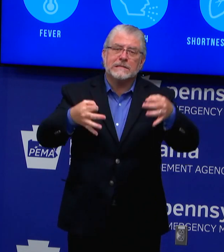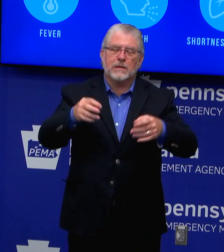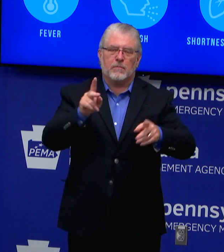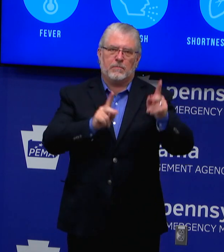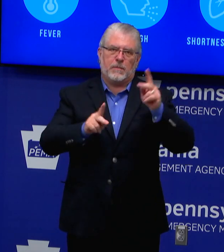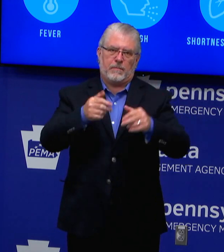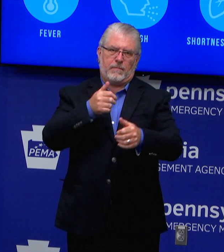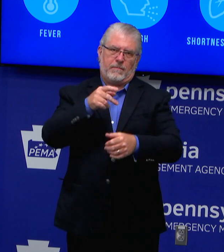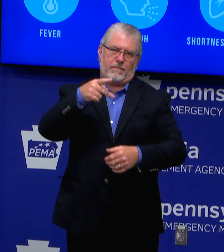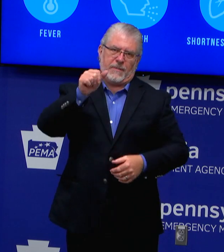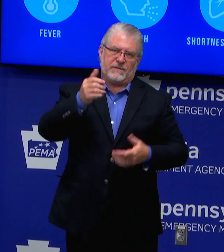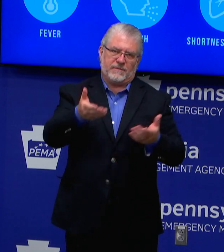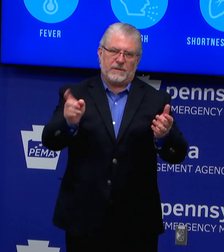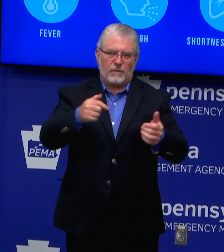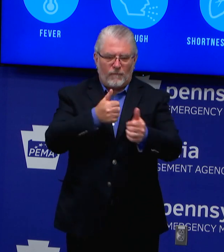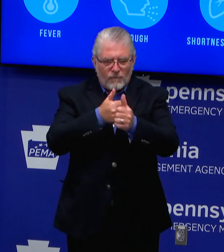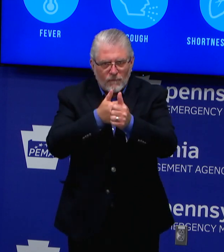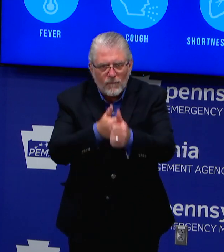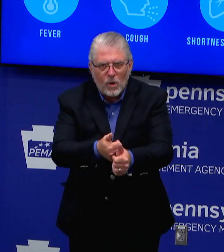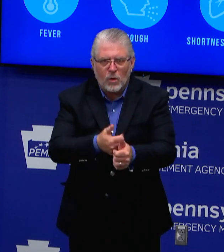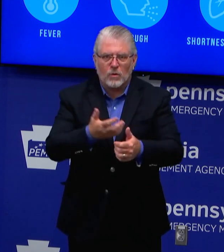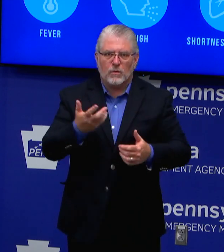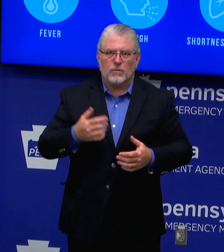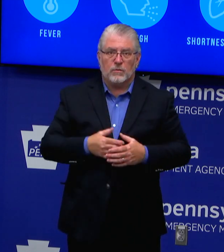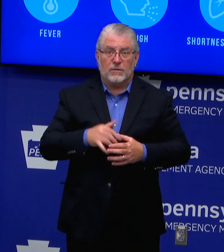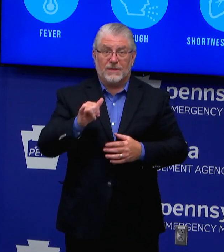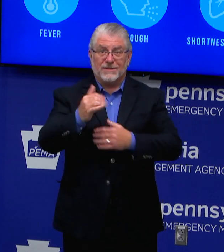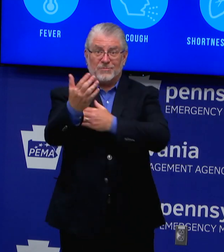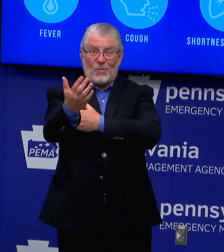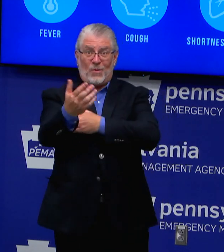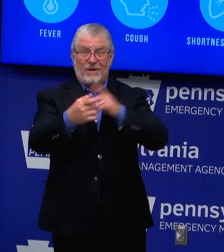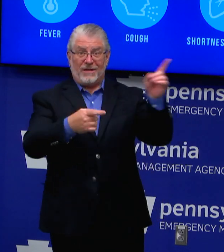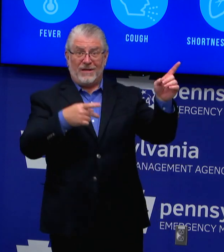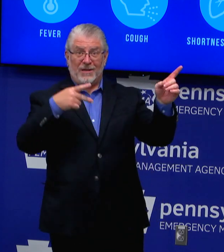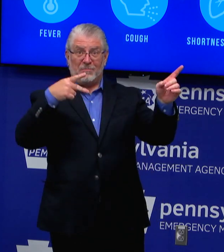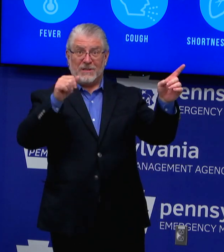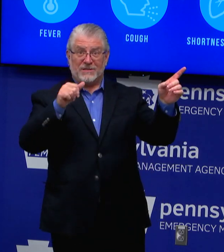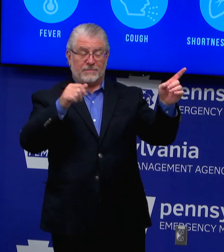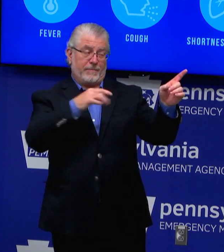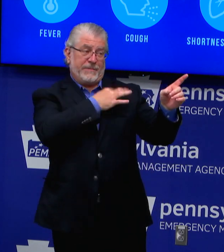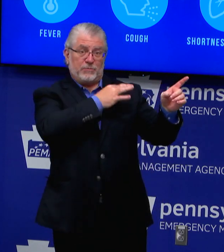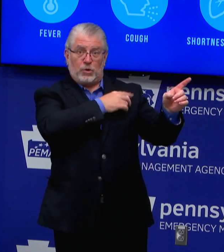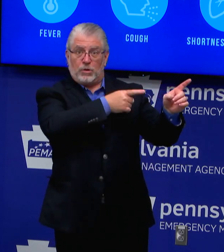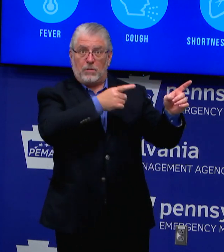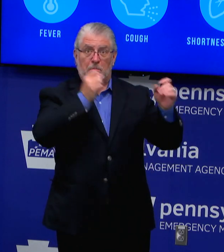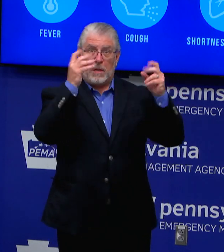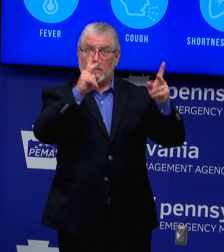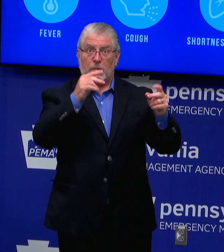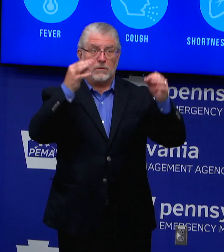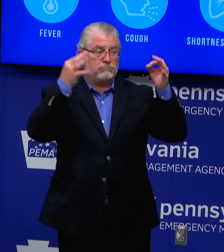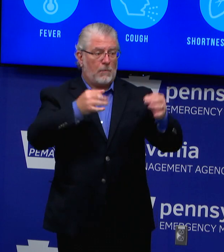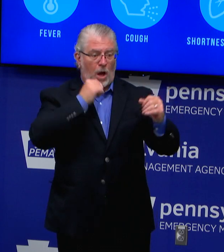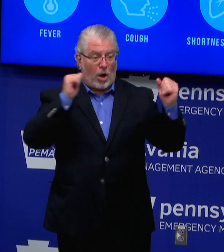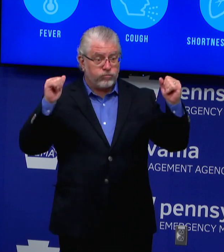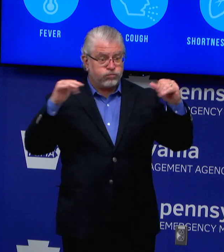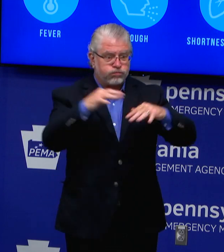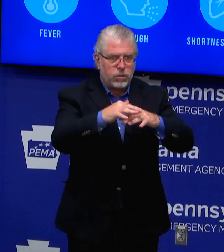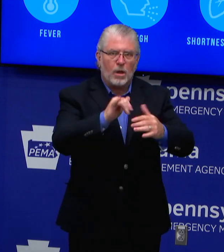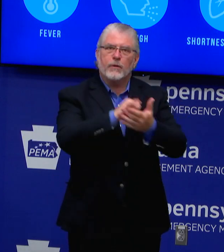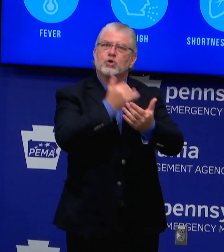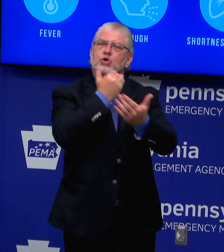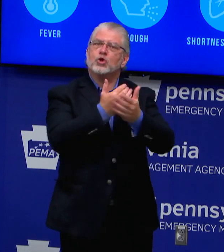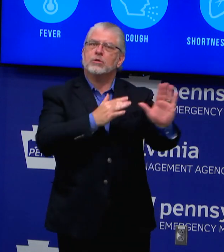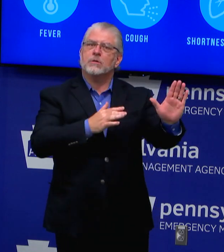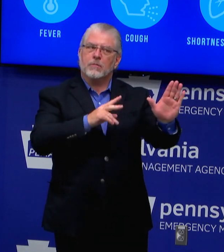decide, as apparently they did this morning in Pittsburgh, that they're not going to show up, that's the reality that all of us have to deal